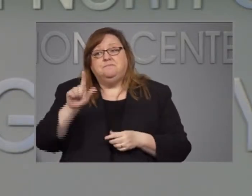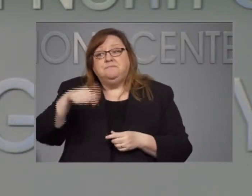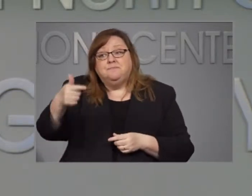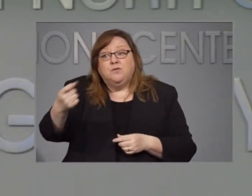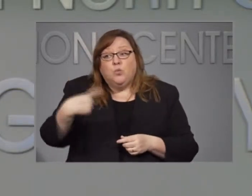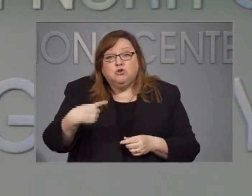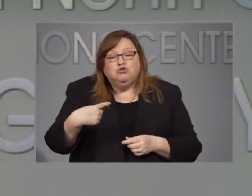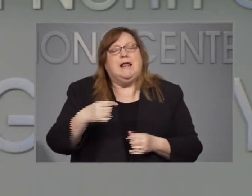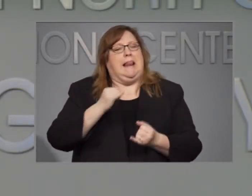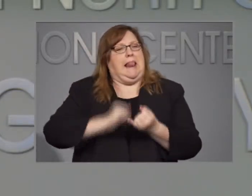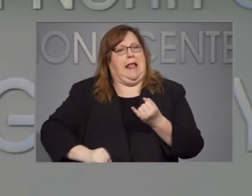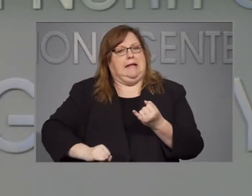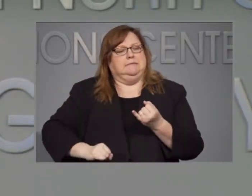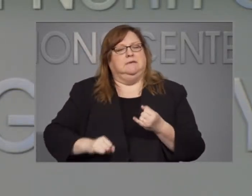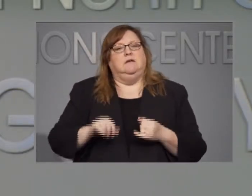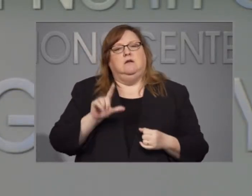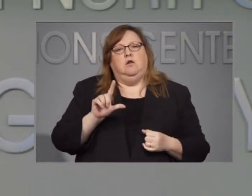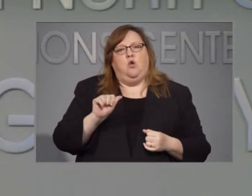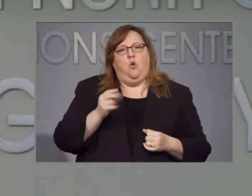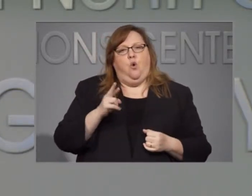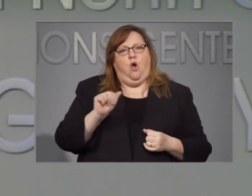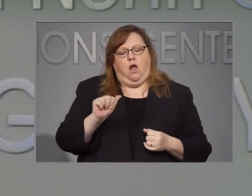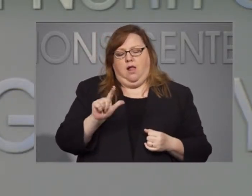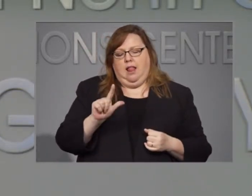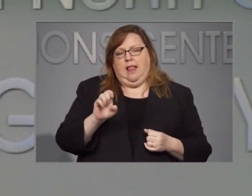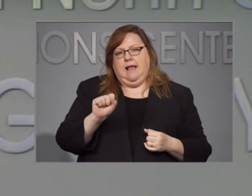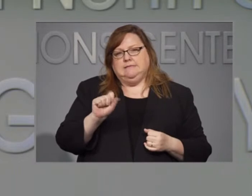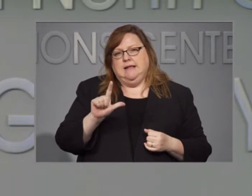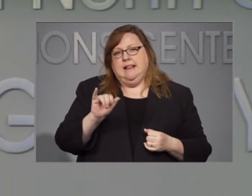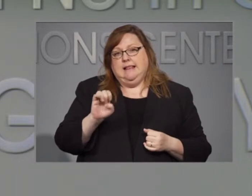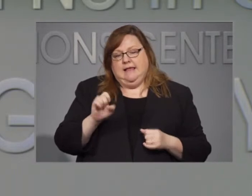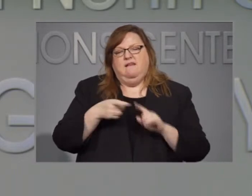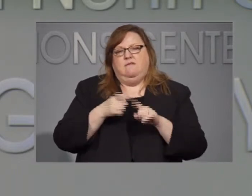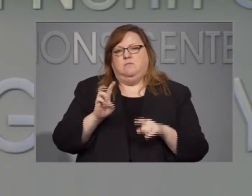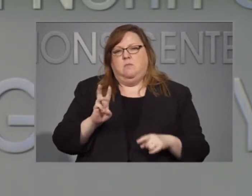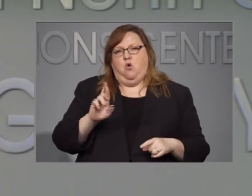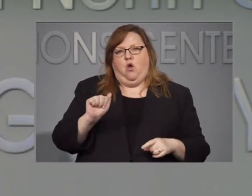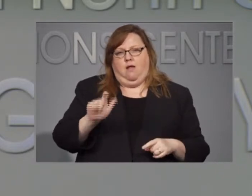Our final question today will be from Laura Leslie with WRAL.